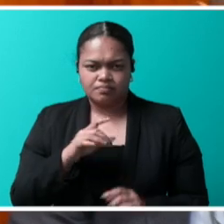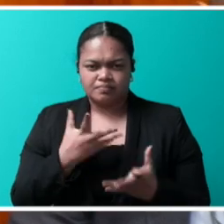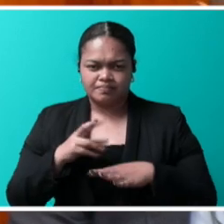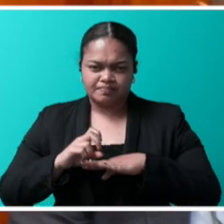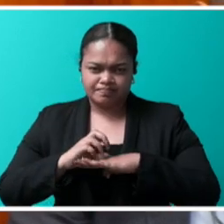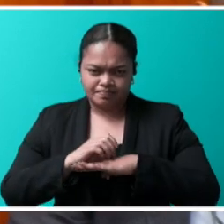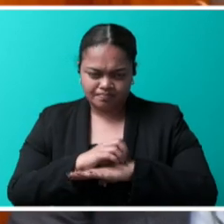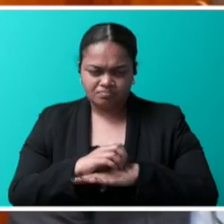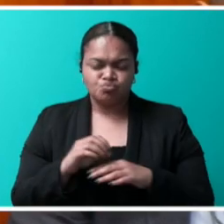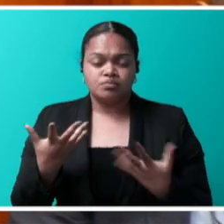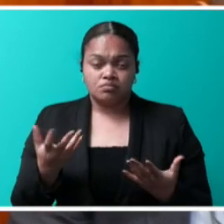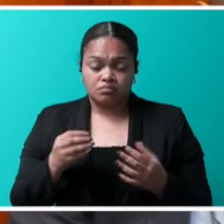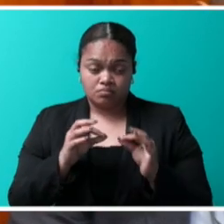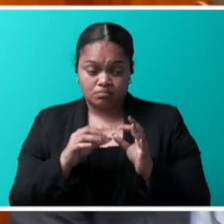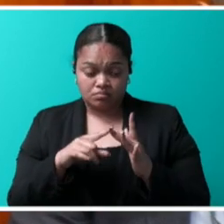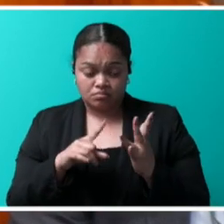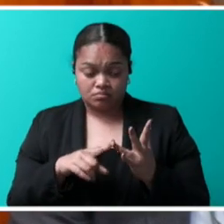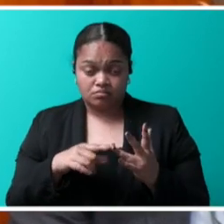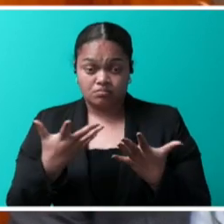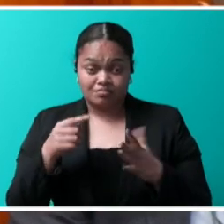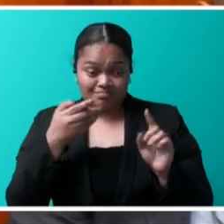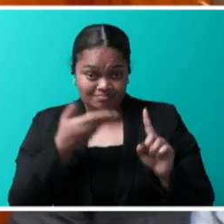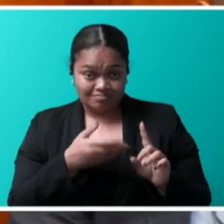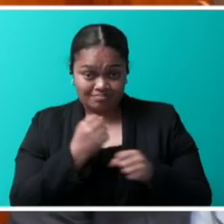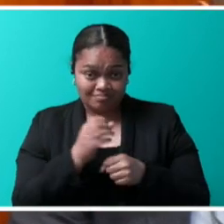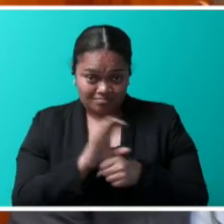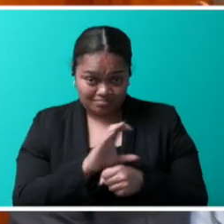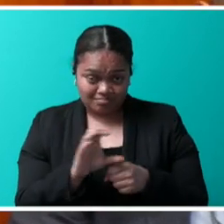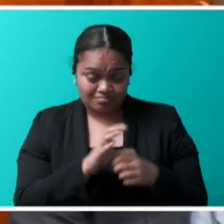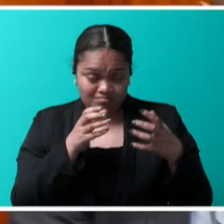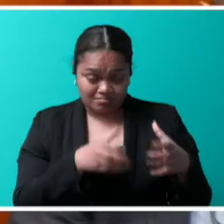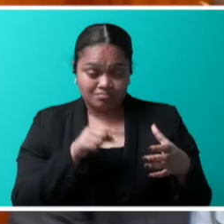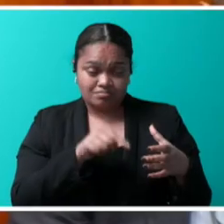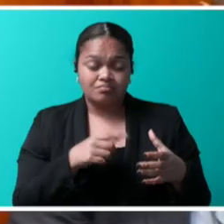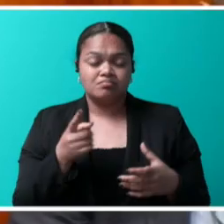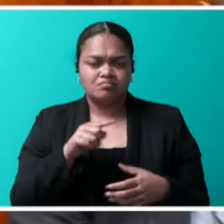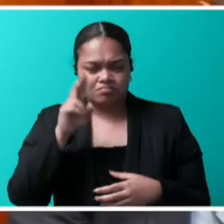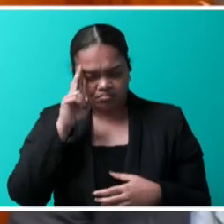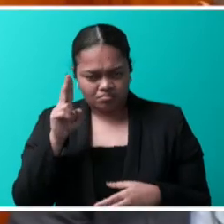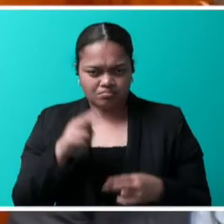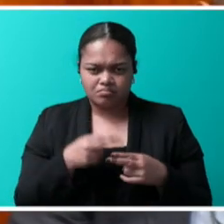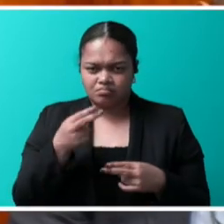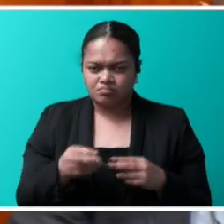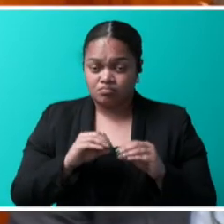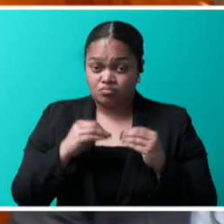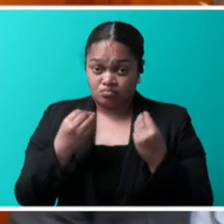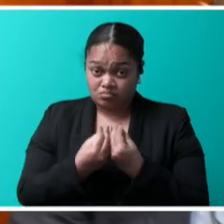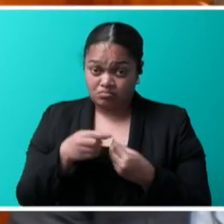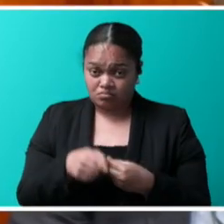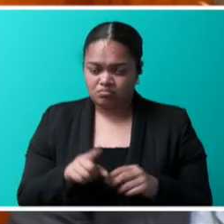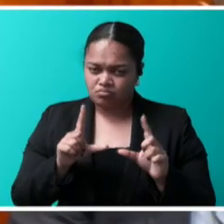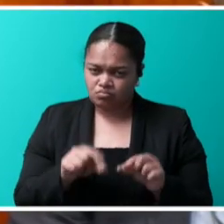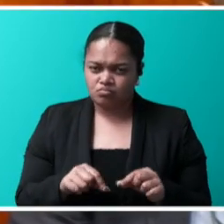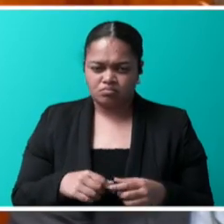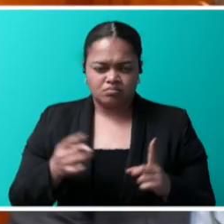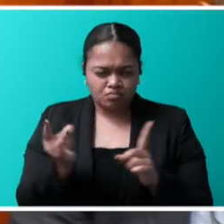Biosecurity Authority of Fiji is the country's frontline biosecurity agency, the National Plant Protection Organization, playing a